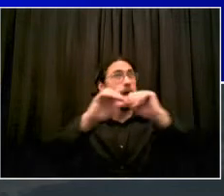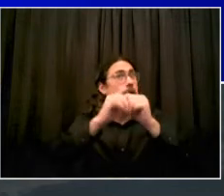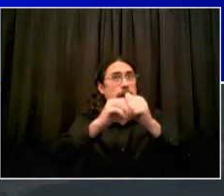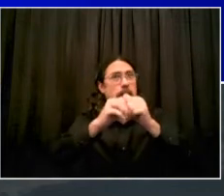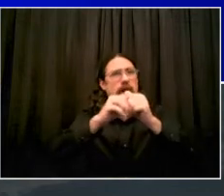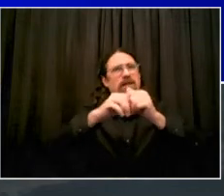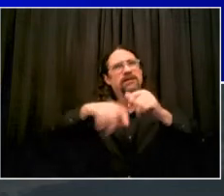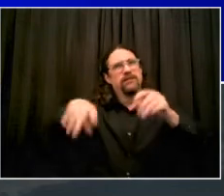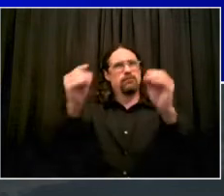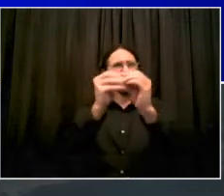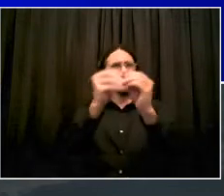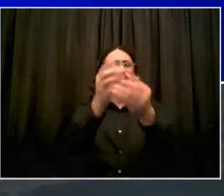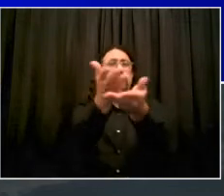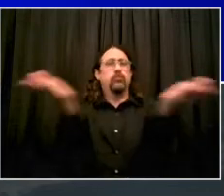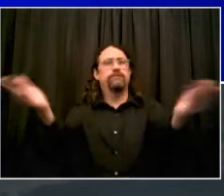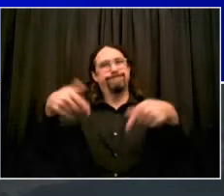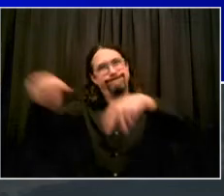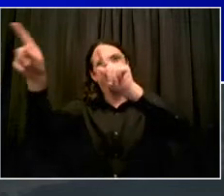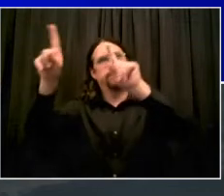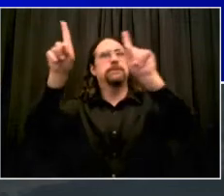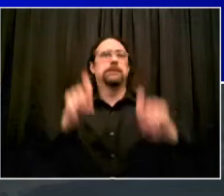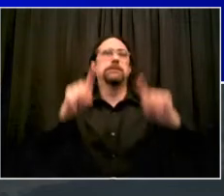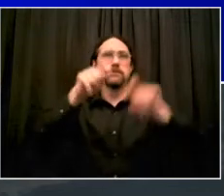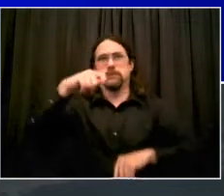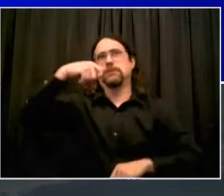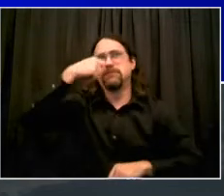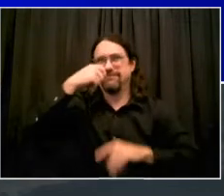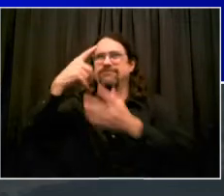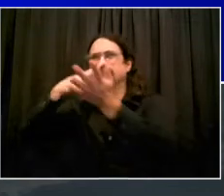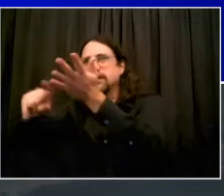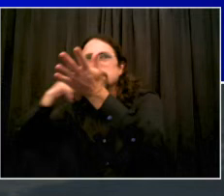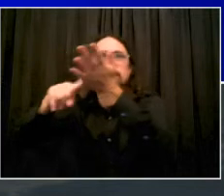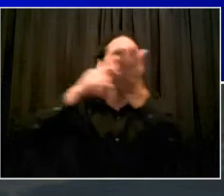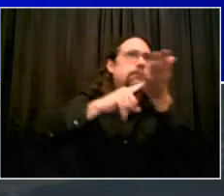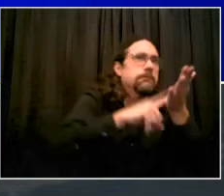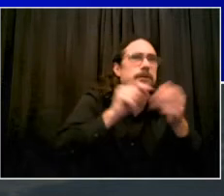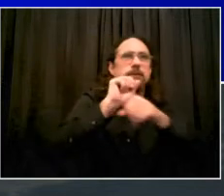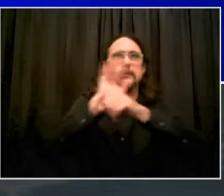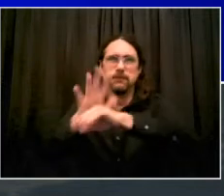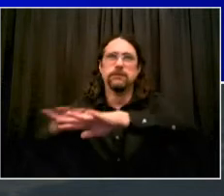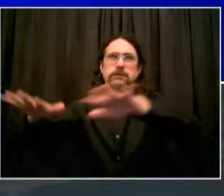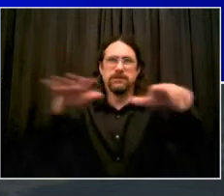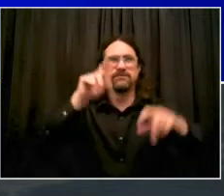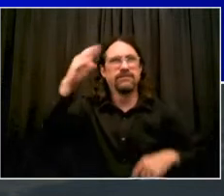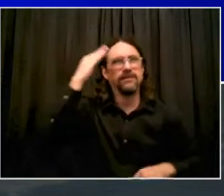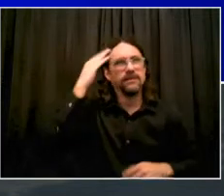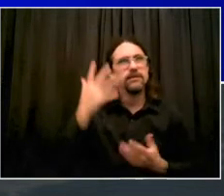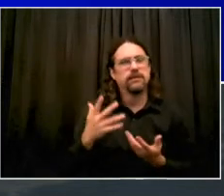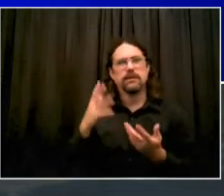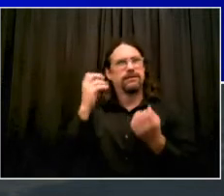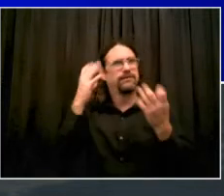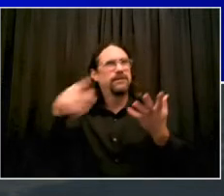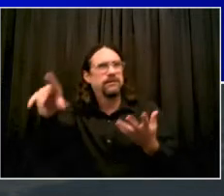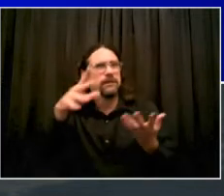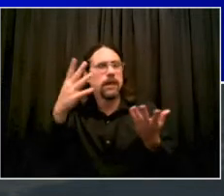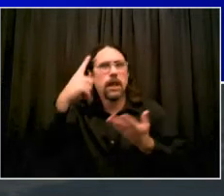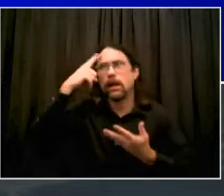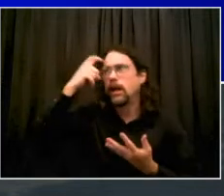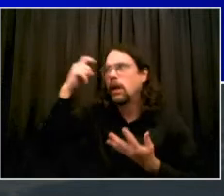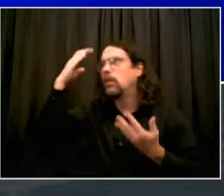truth. Typically, as more and more people get tested, we see, of course, a more accurate picture. A lot of times we see the numbers go